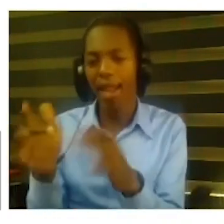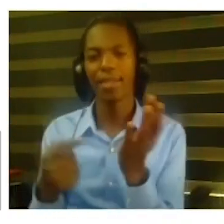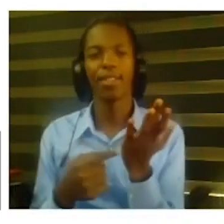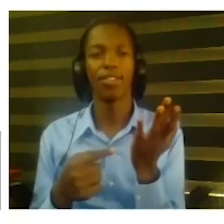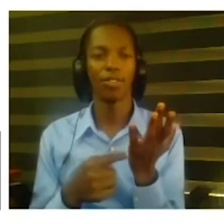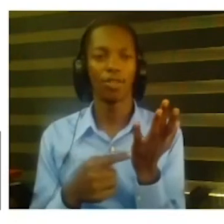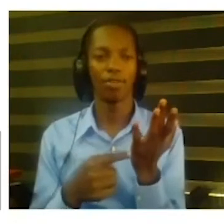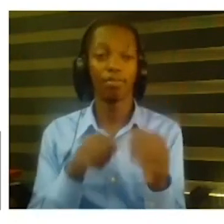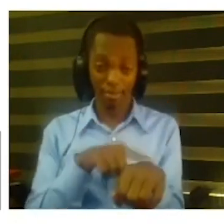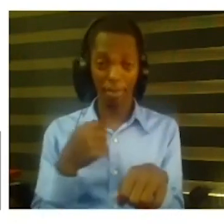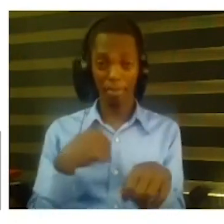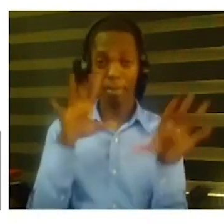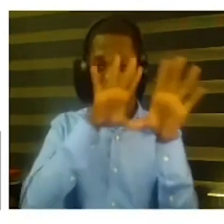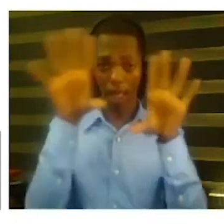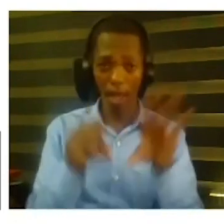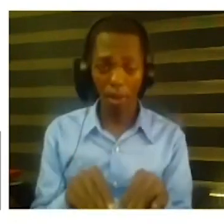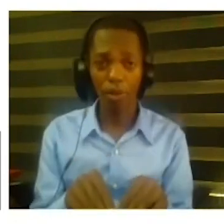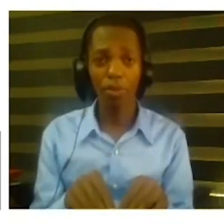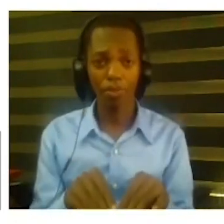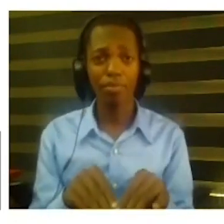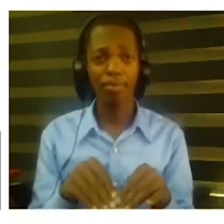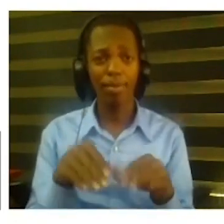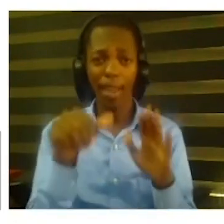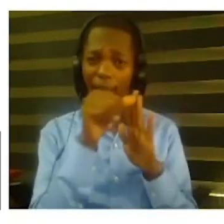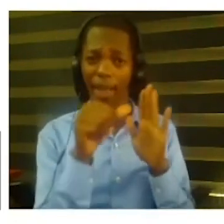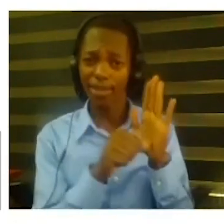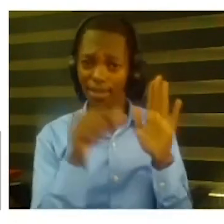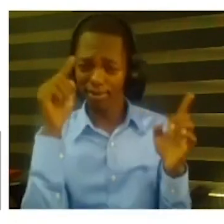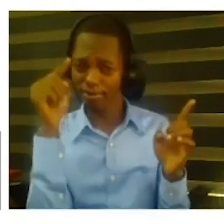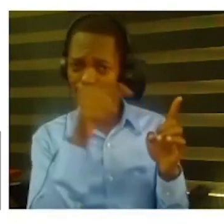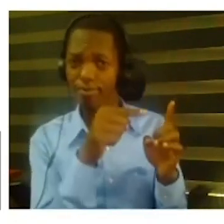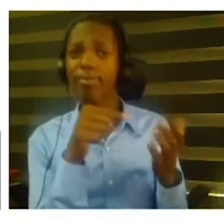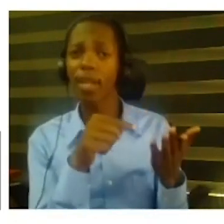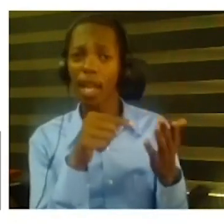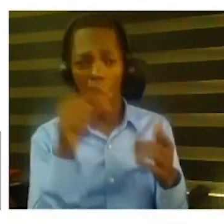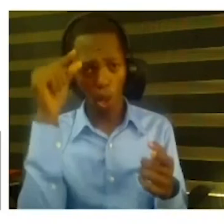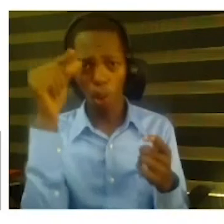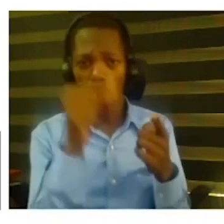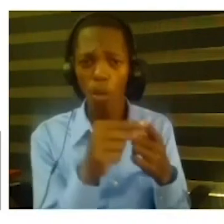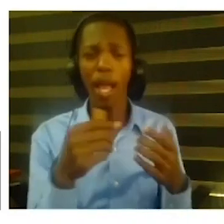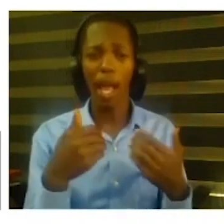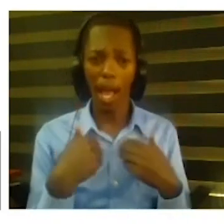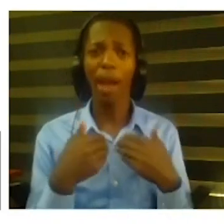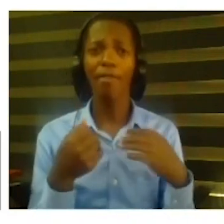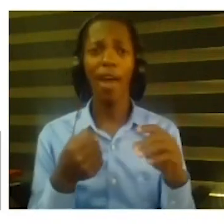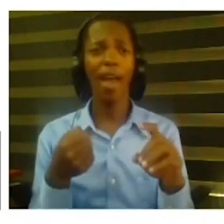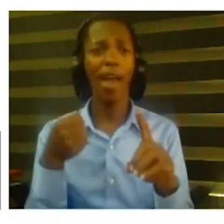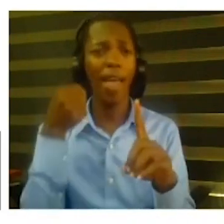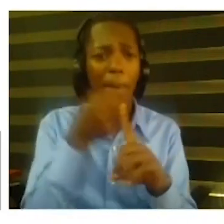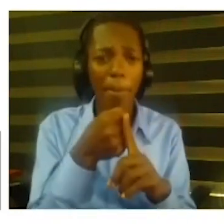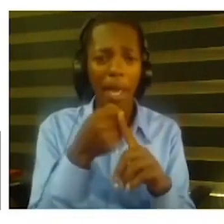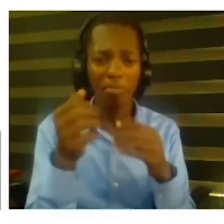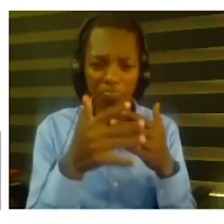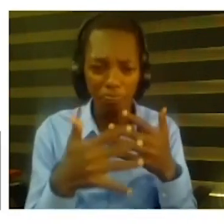conclude, I note the conference agenda lays out goals that will make lasting impact and provide